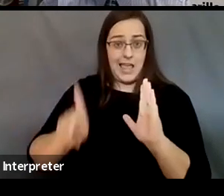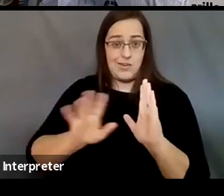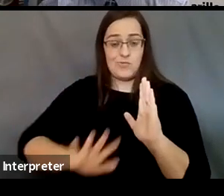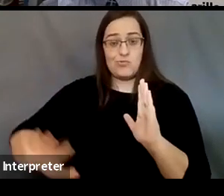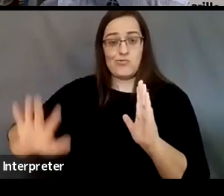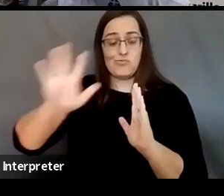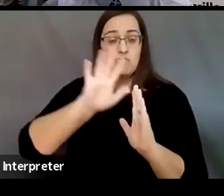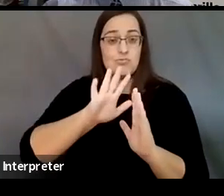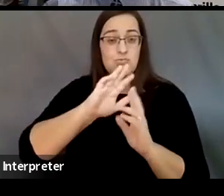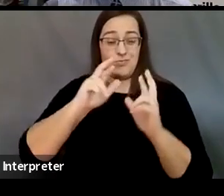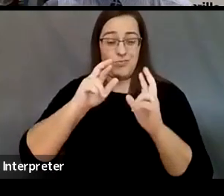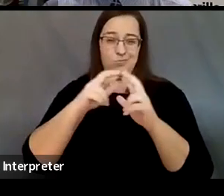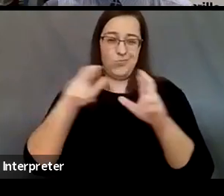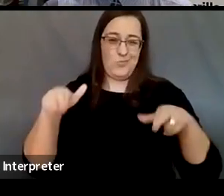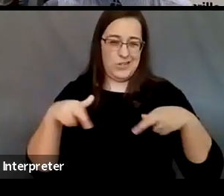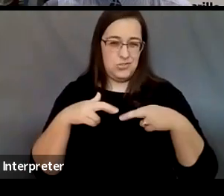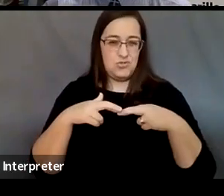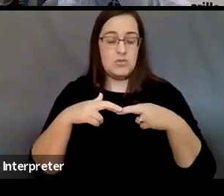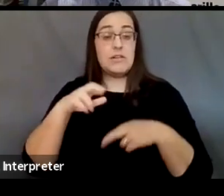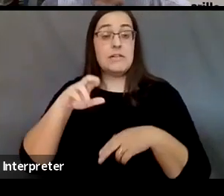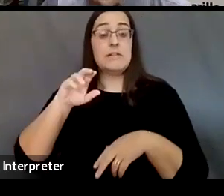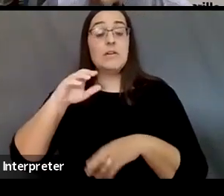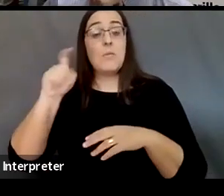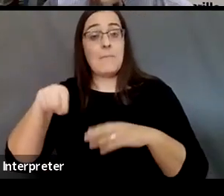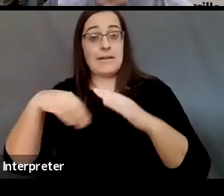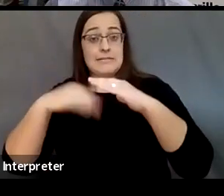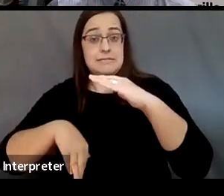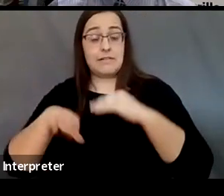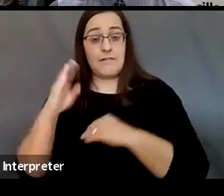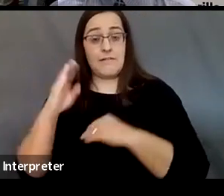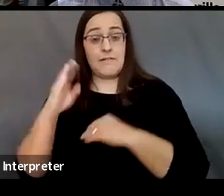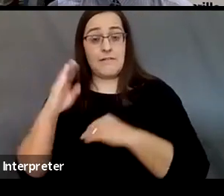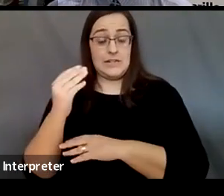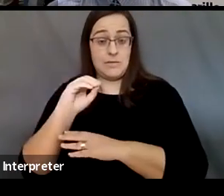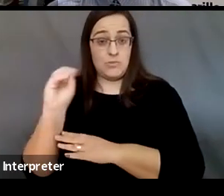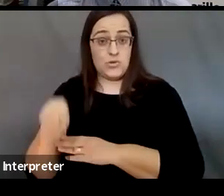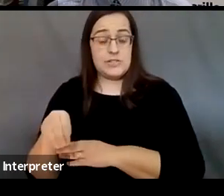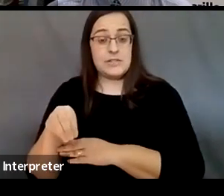RAC region, we have to be under 15% for